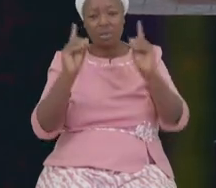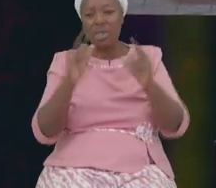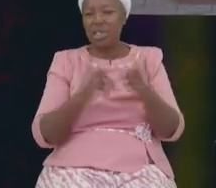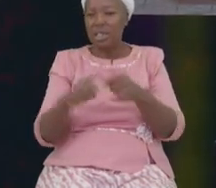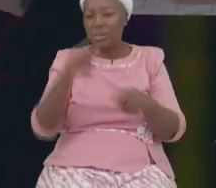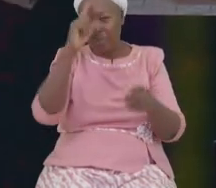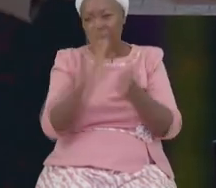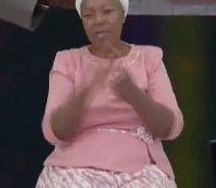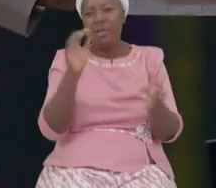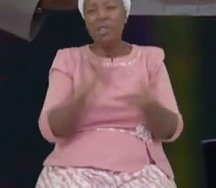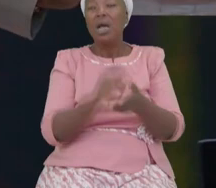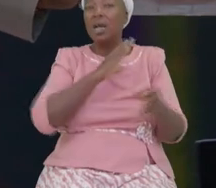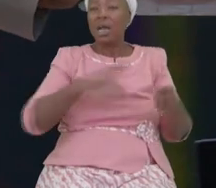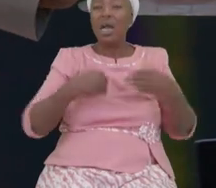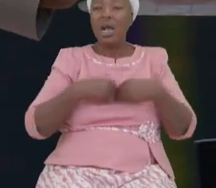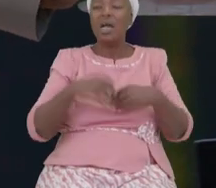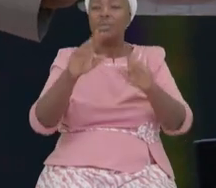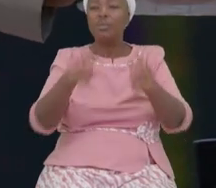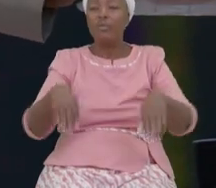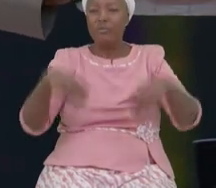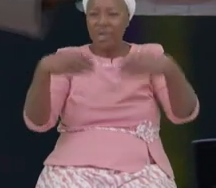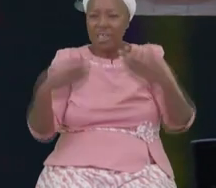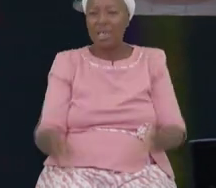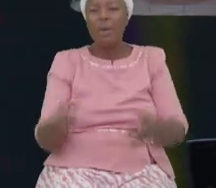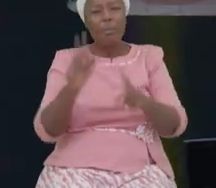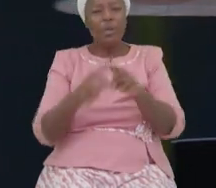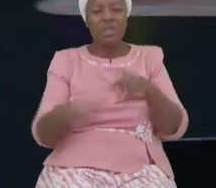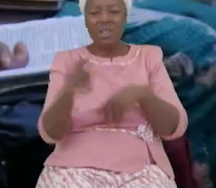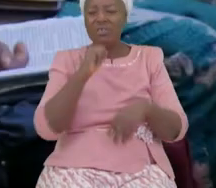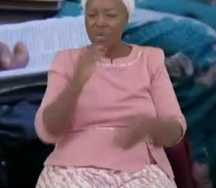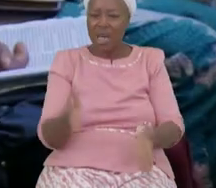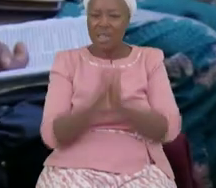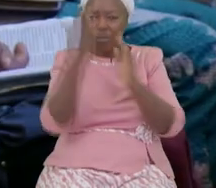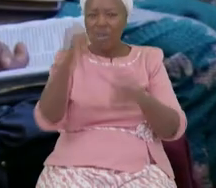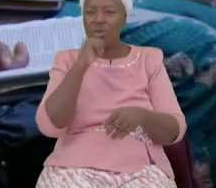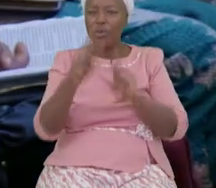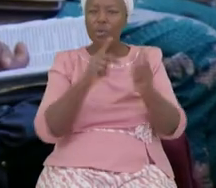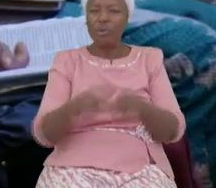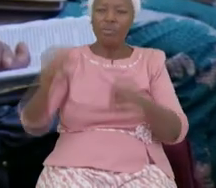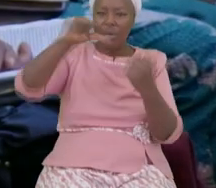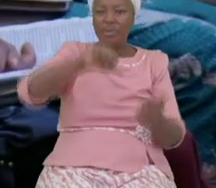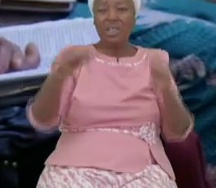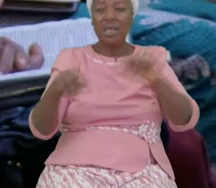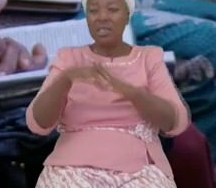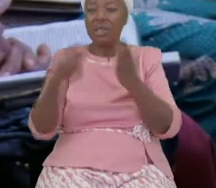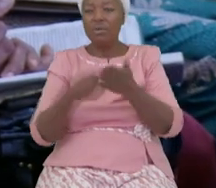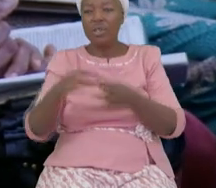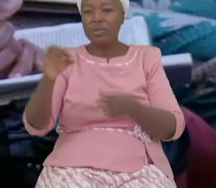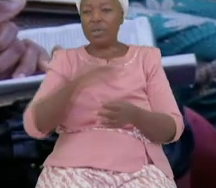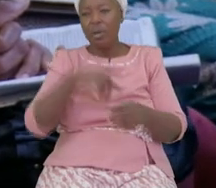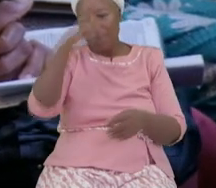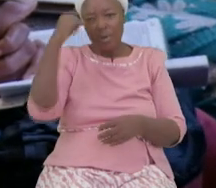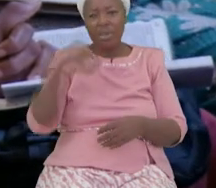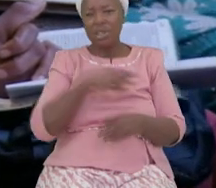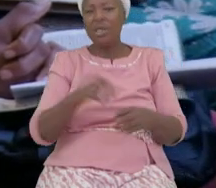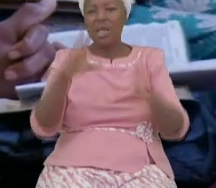has provided, but they are not asking. Why are people not baptized in the Holy Ghost? Oh, God has said that,